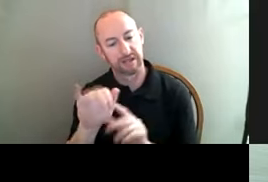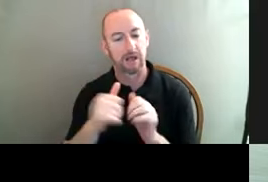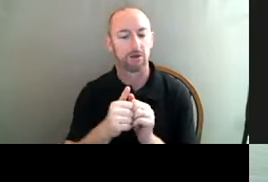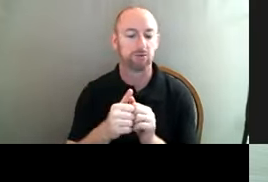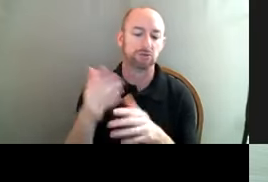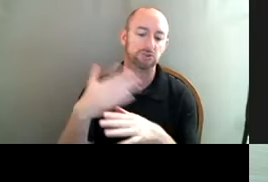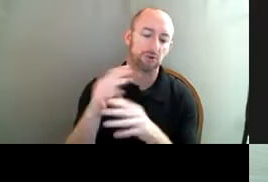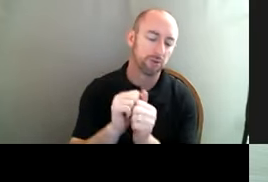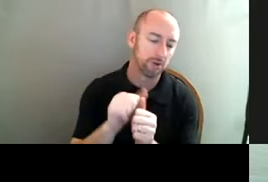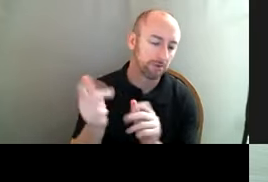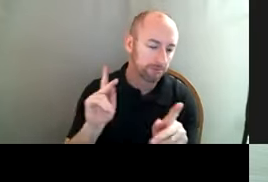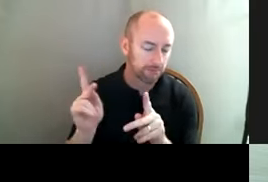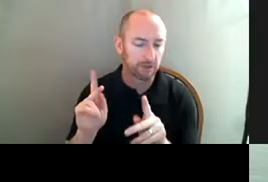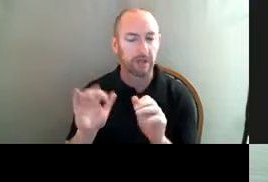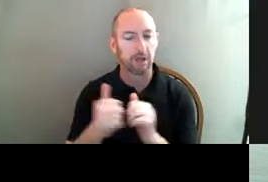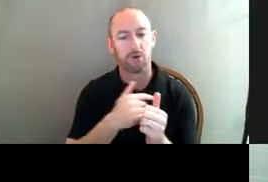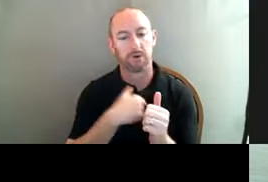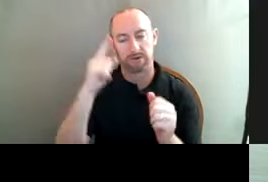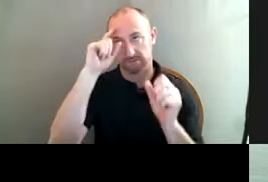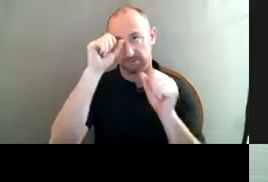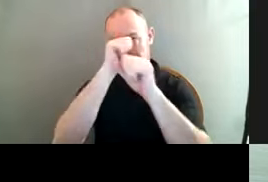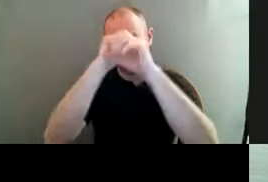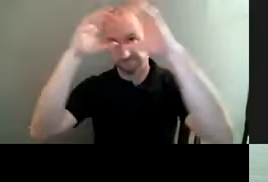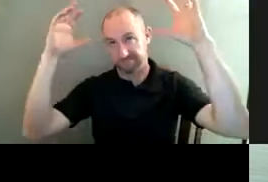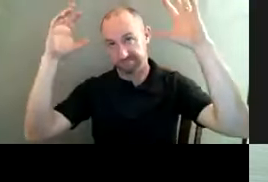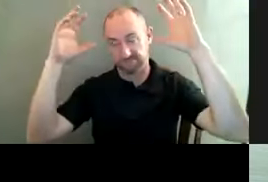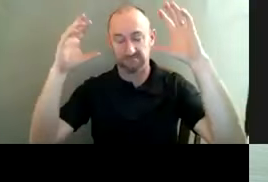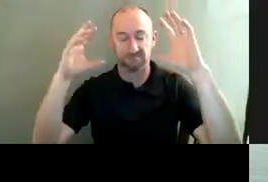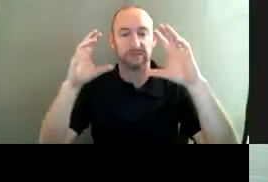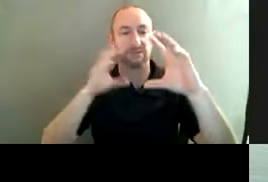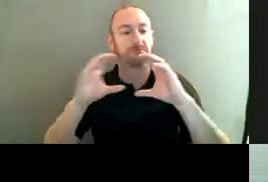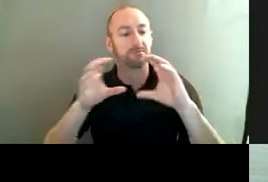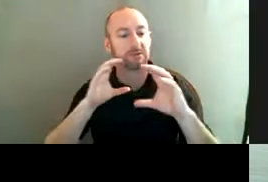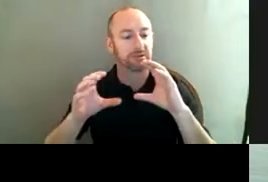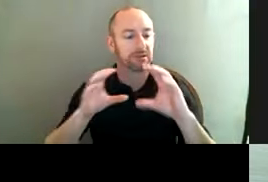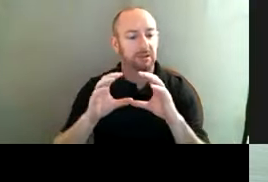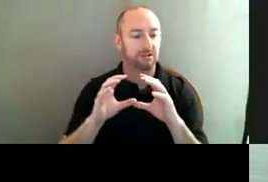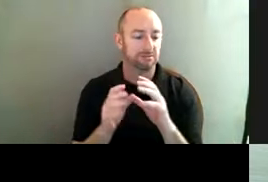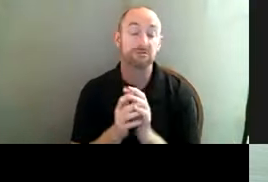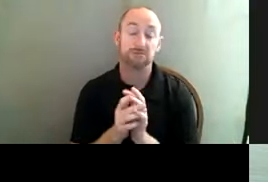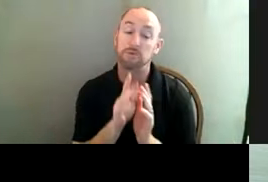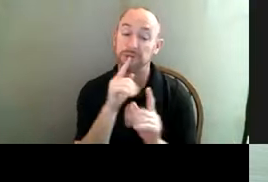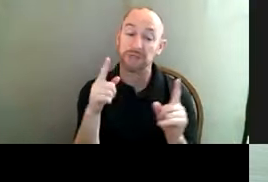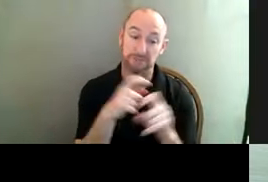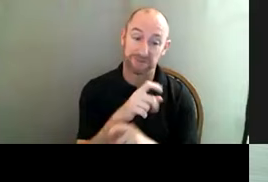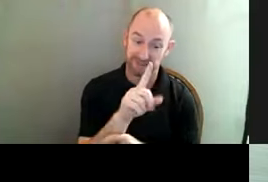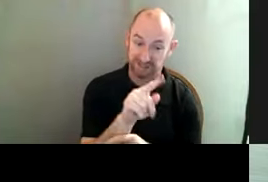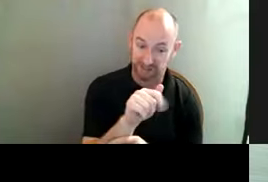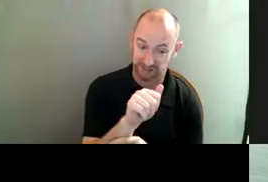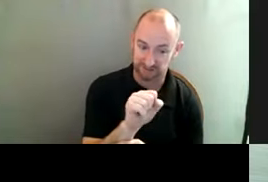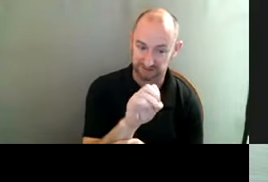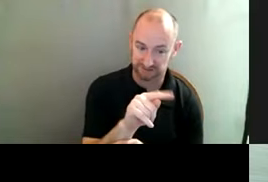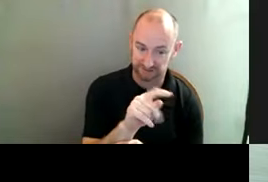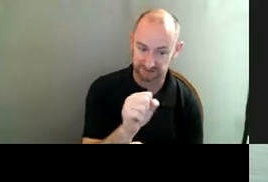other people, the way we conceptualize it in our minds and communicate what can be really complicated data sets, large data